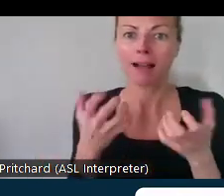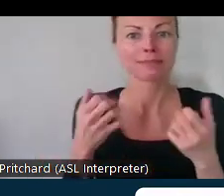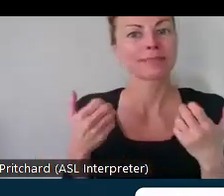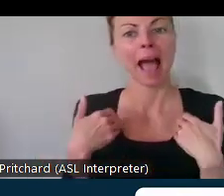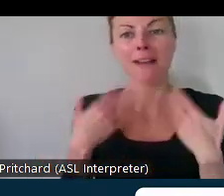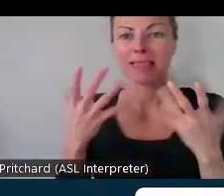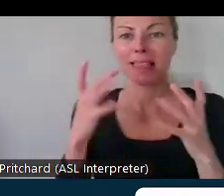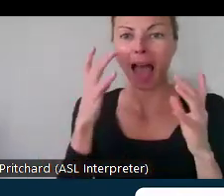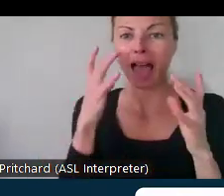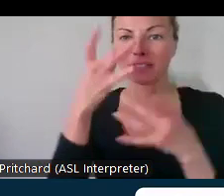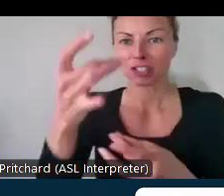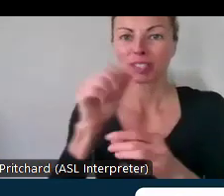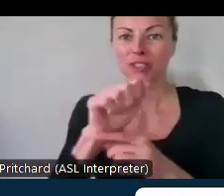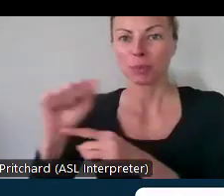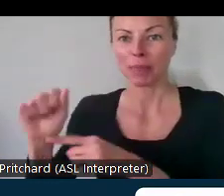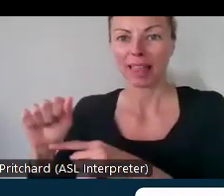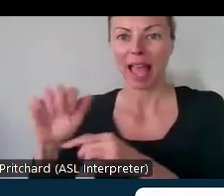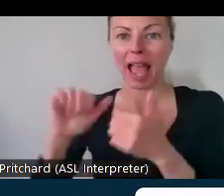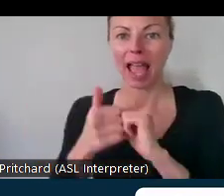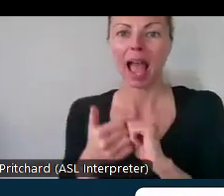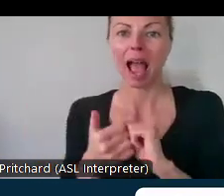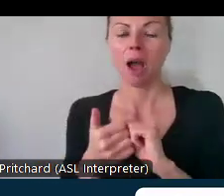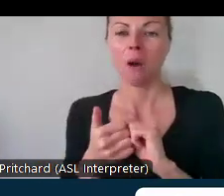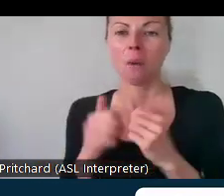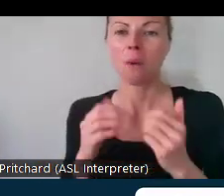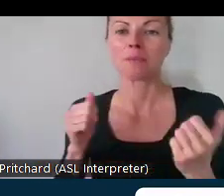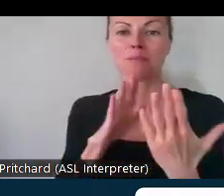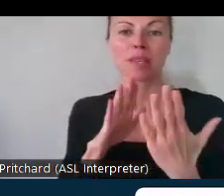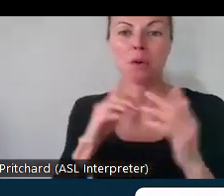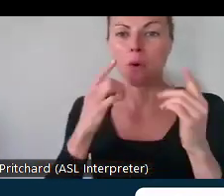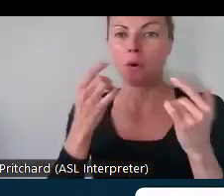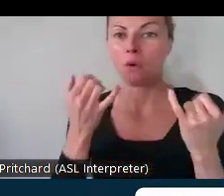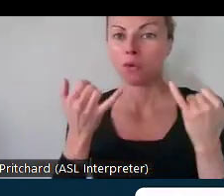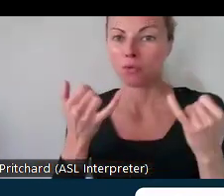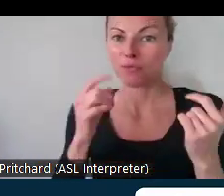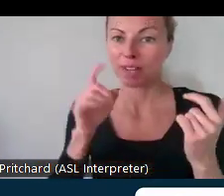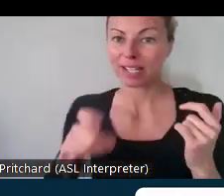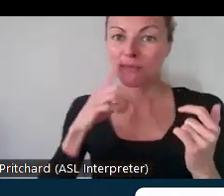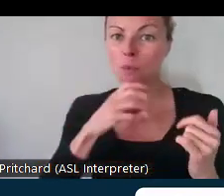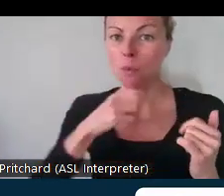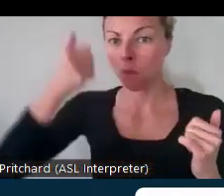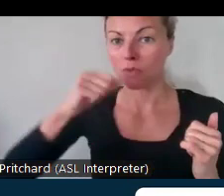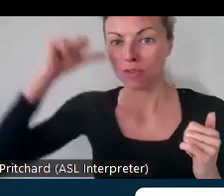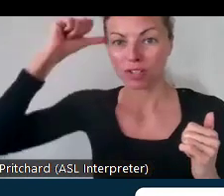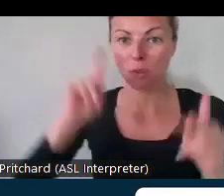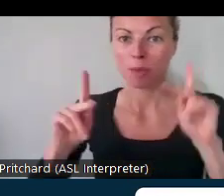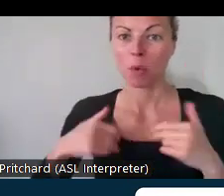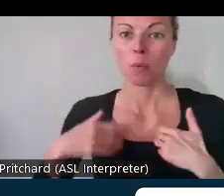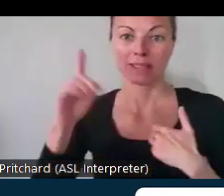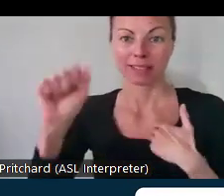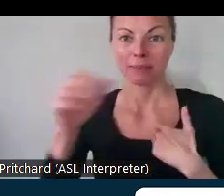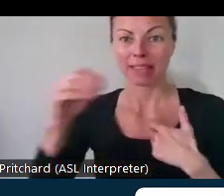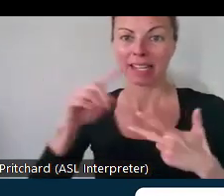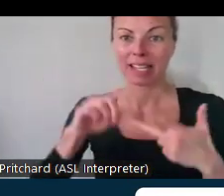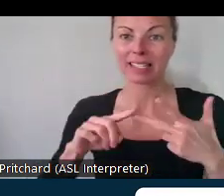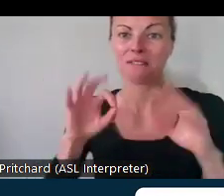AAAs and how they meet the current and future needs of older adults, people with disabilities, and family caregivers in